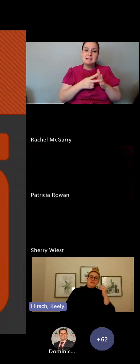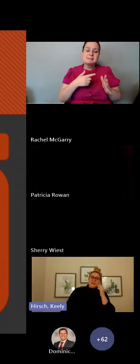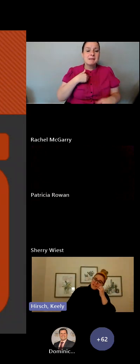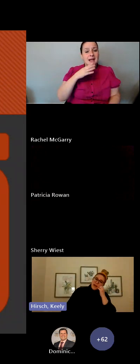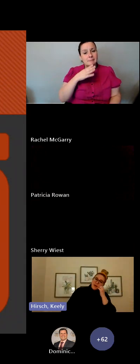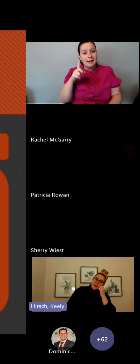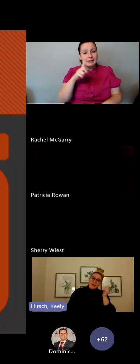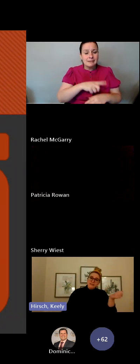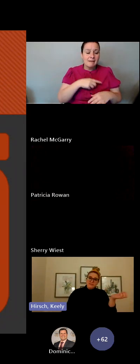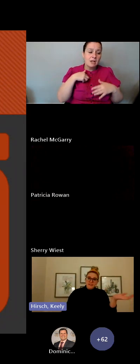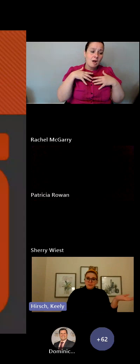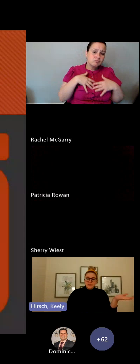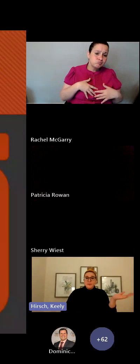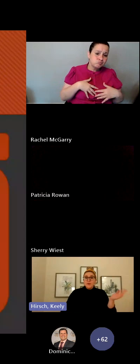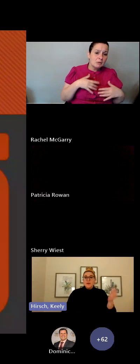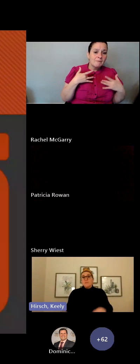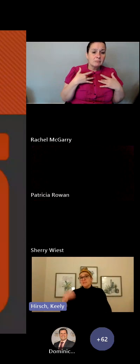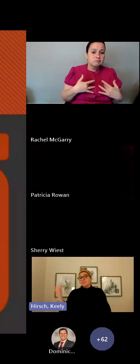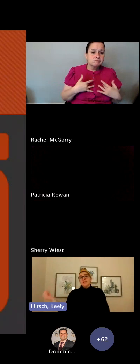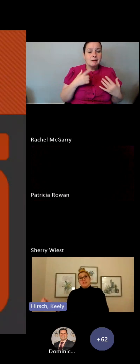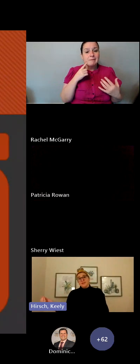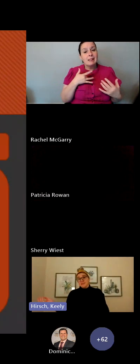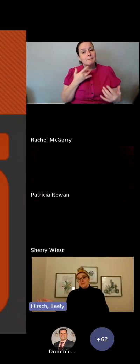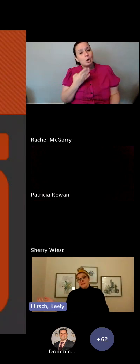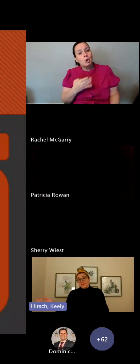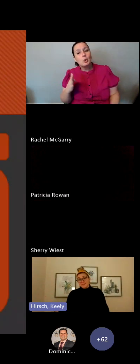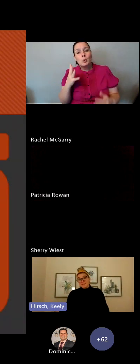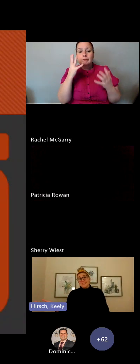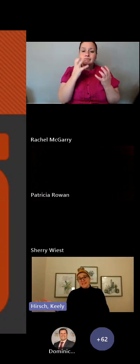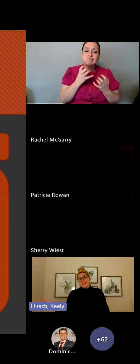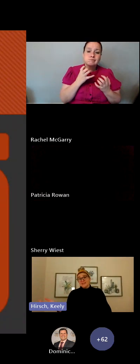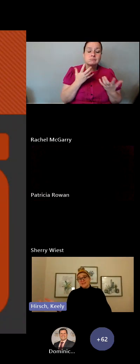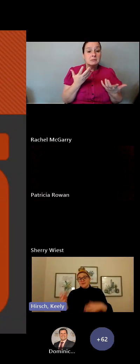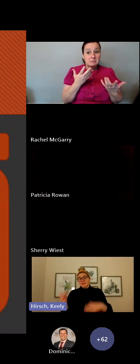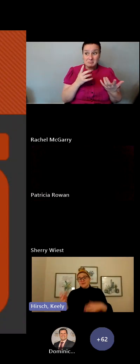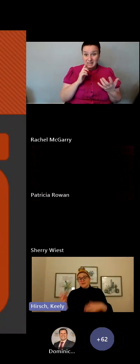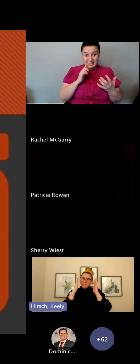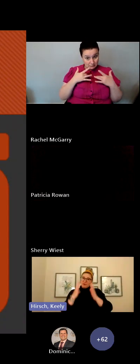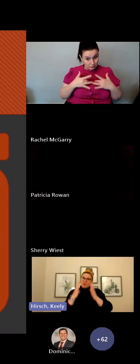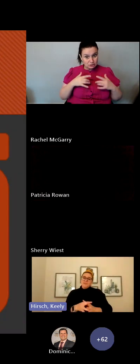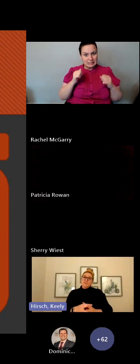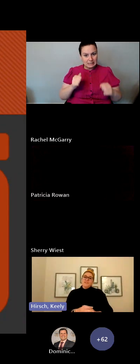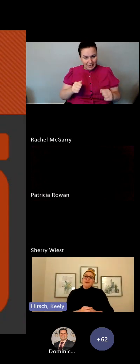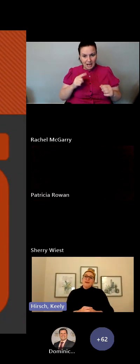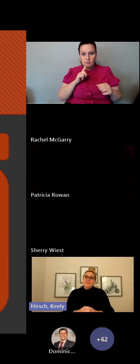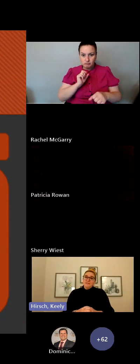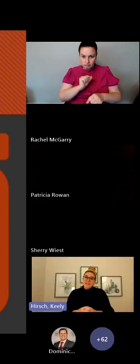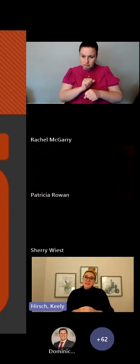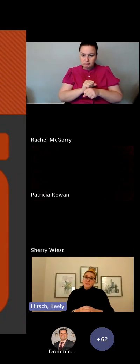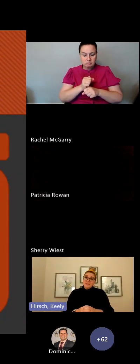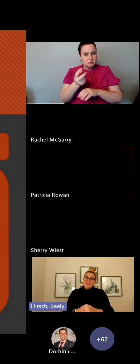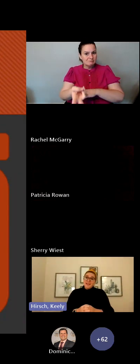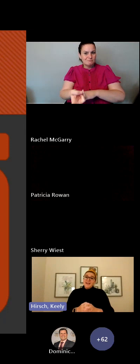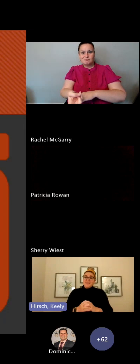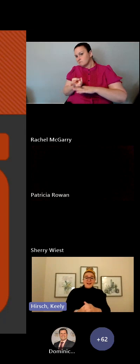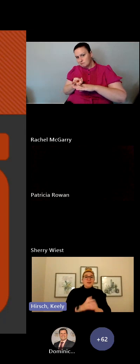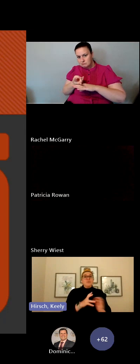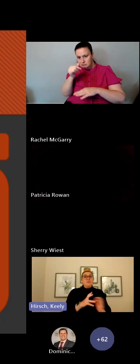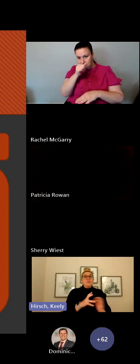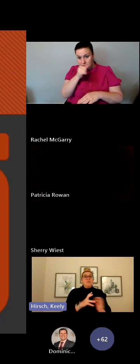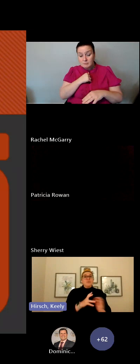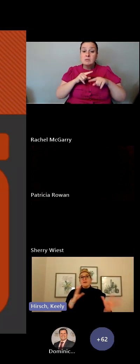I'm just feeling down and depressed. I'm feeling blue. But depression can also be very debilitating. So, depending on a person's perspective of a diagnosis,